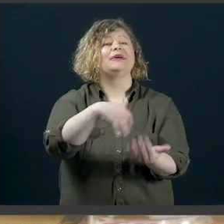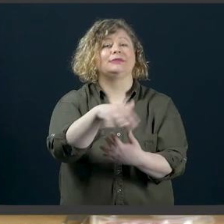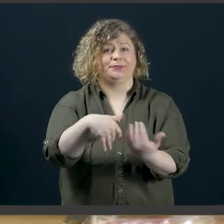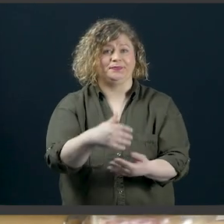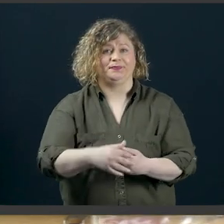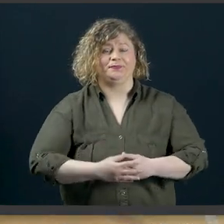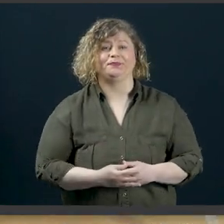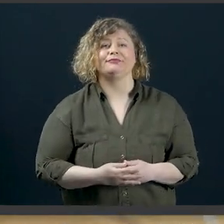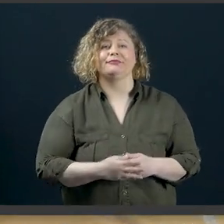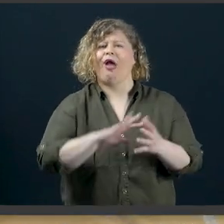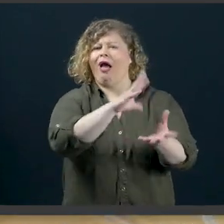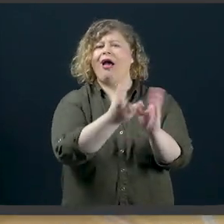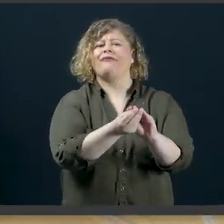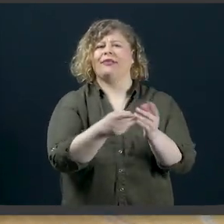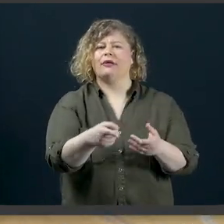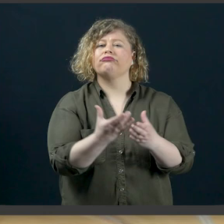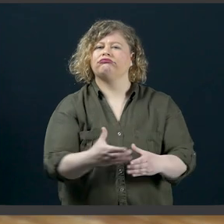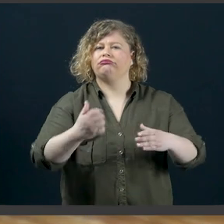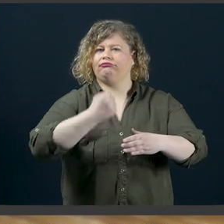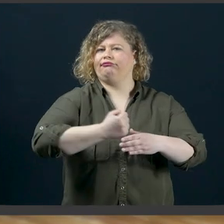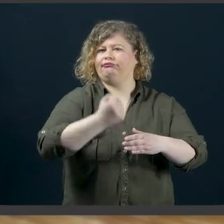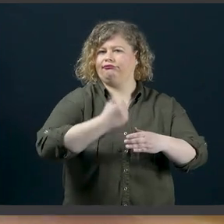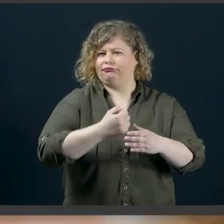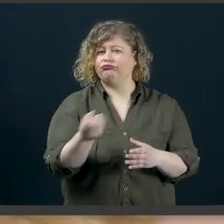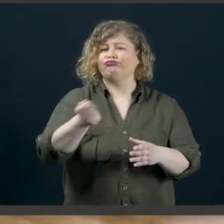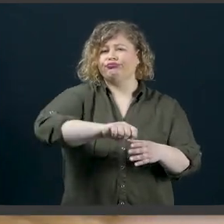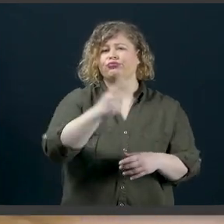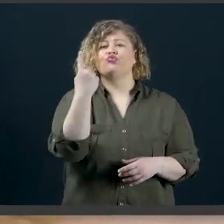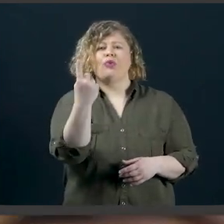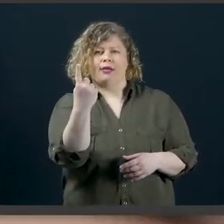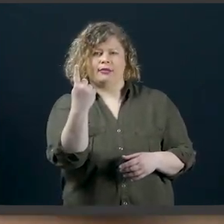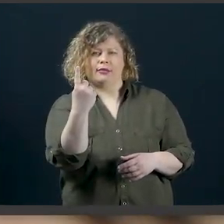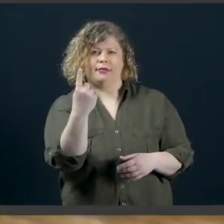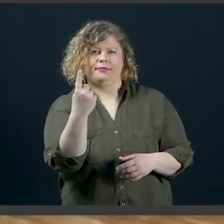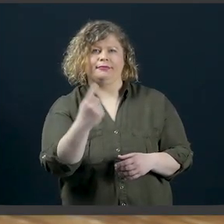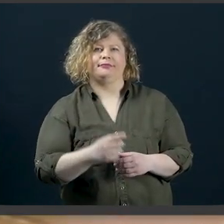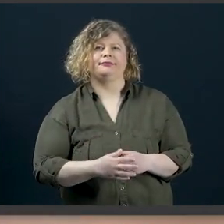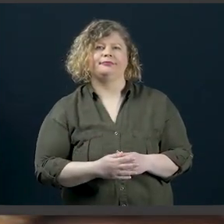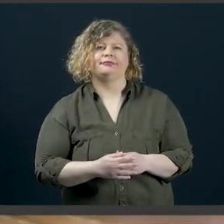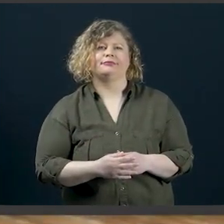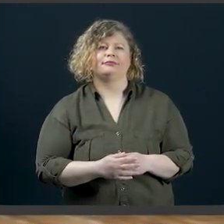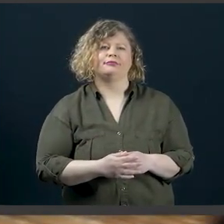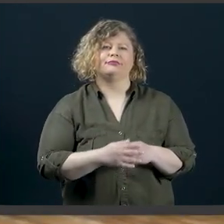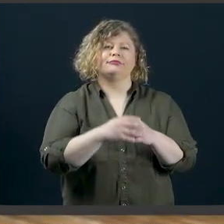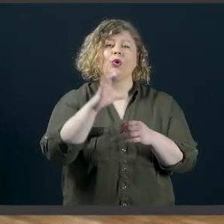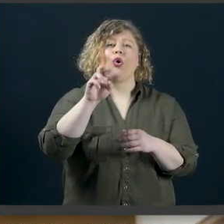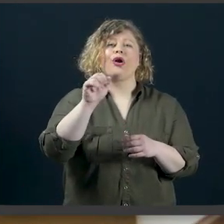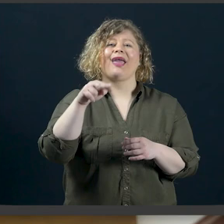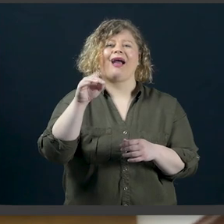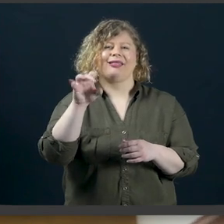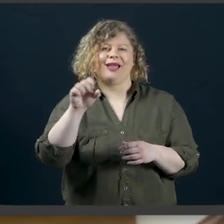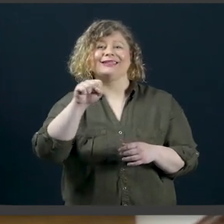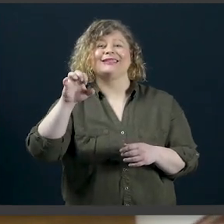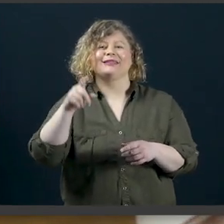mix everything in a mortar pastel or a food processor add 1 tblsp coriander seeds grate one